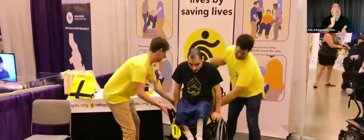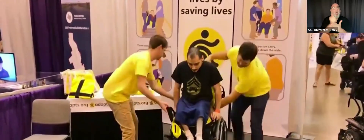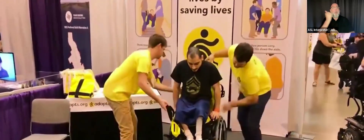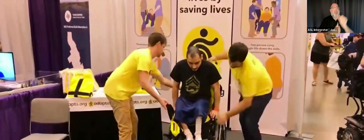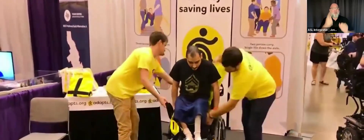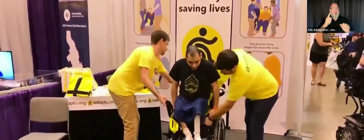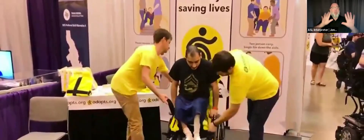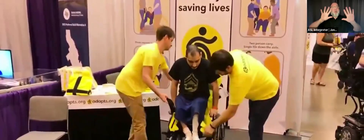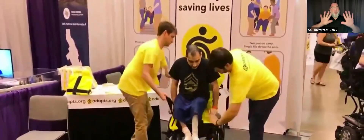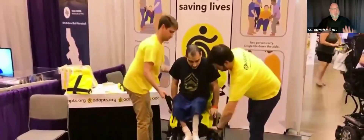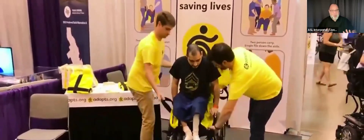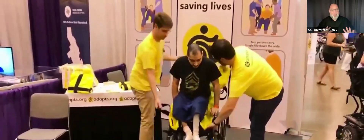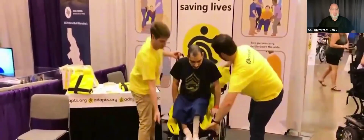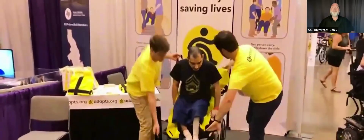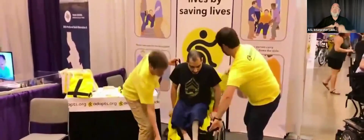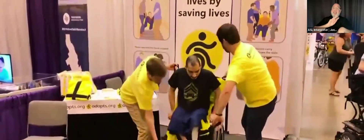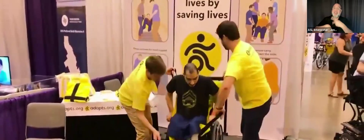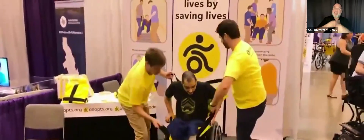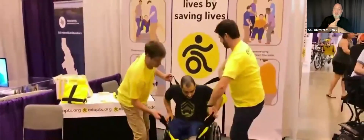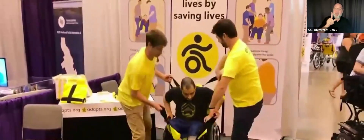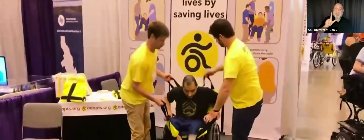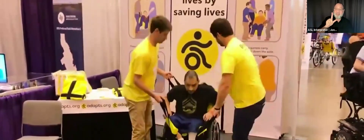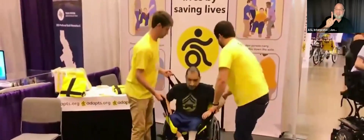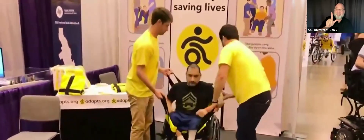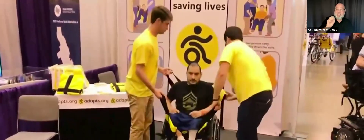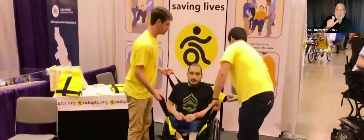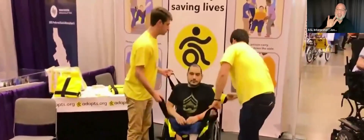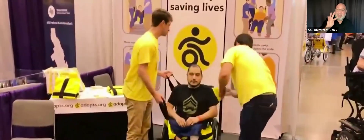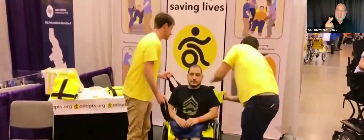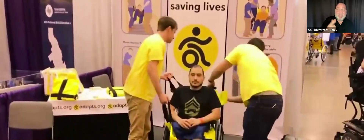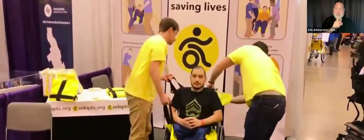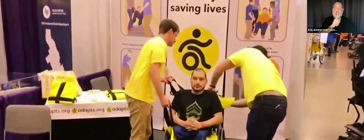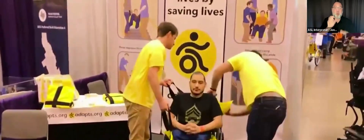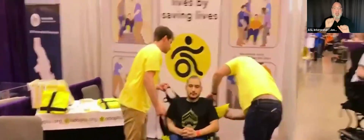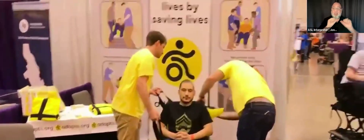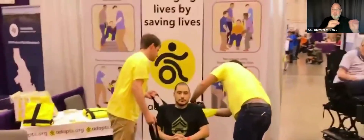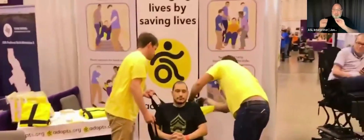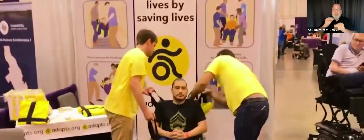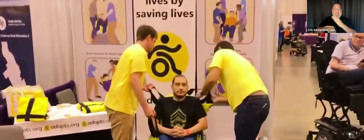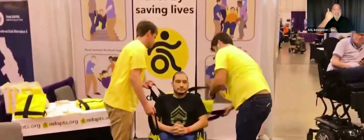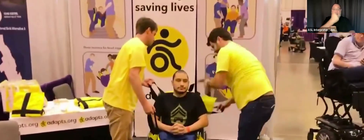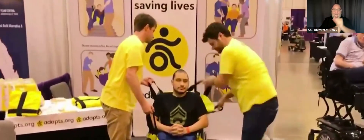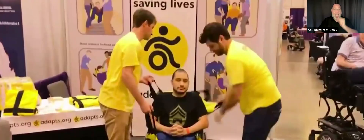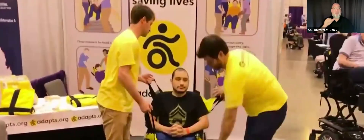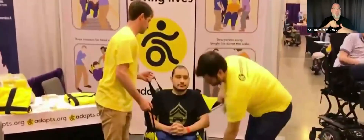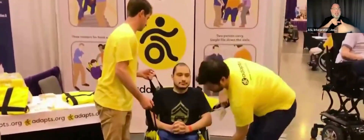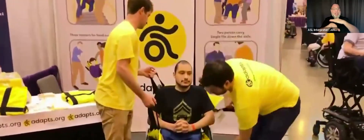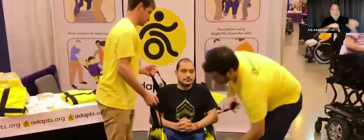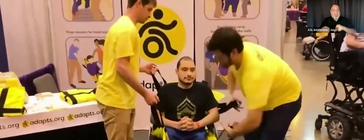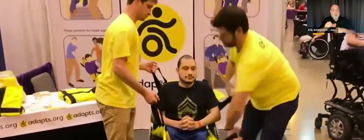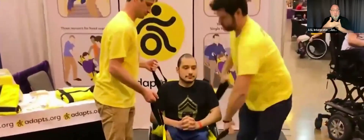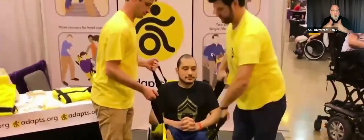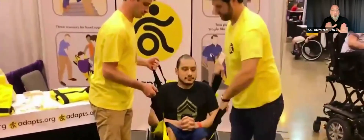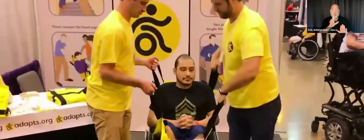ADAPTS is a different kind of sling. It's affordable enough to be stocked in every accessible room, and it's compact enough to be stowed